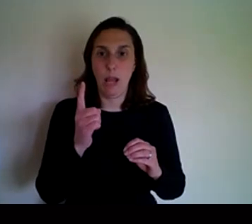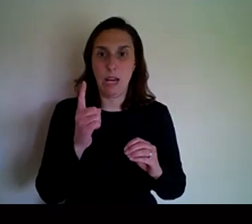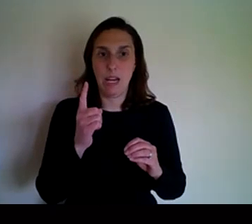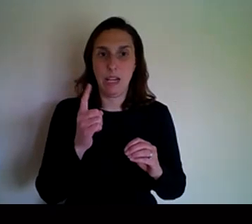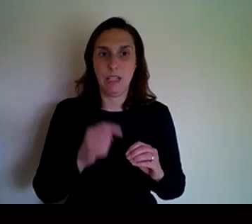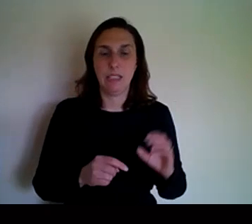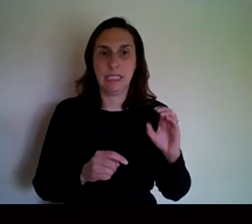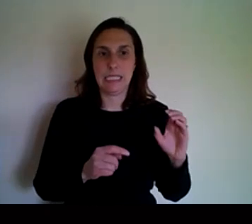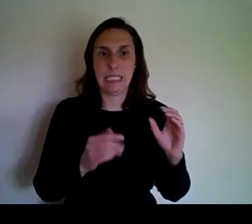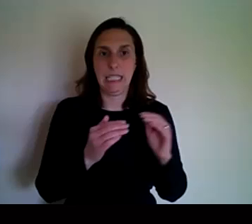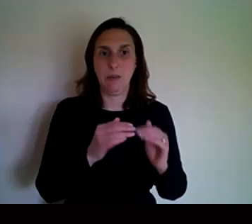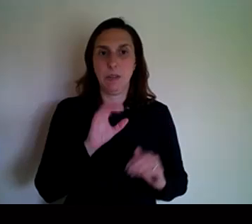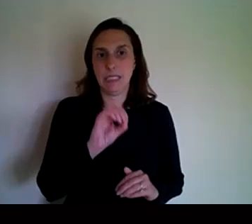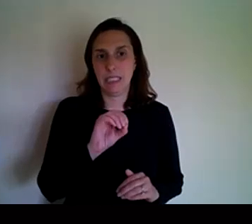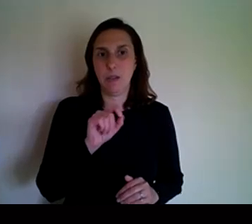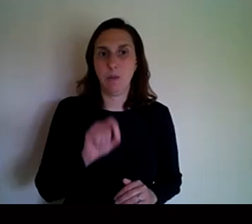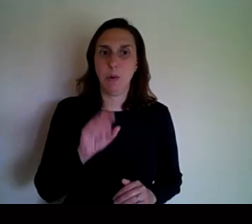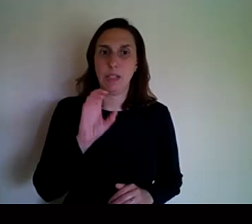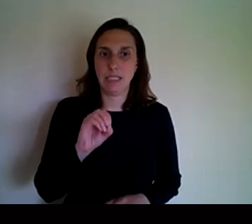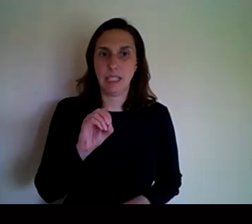c equals